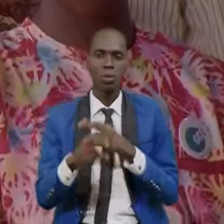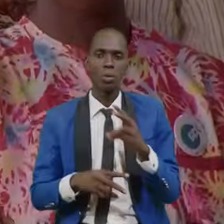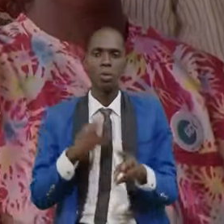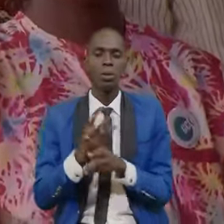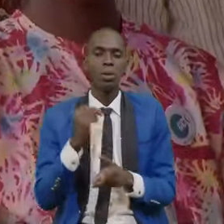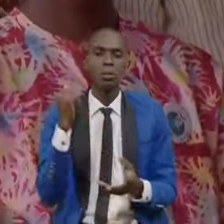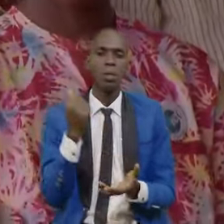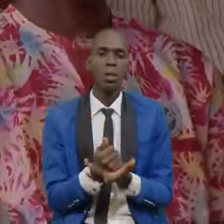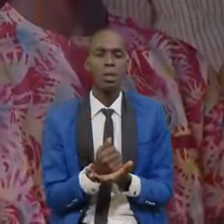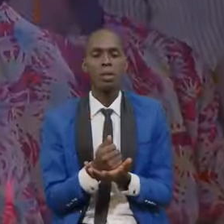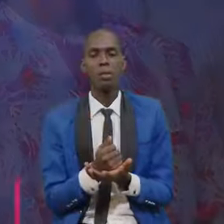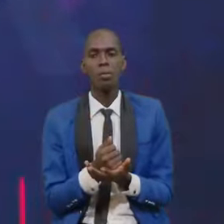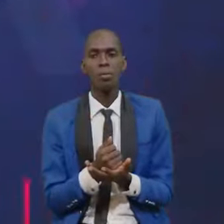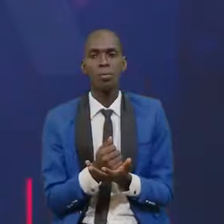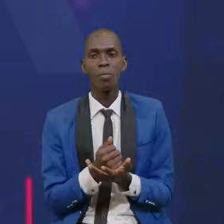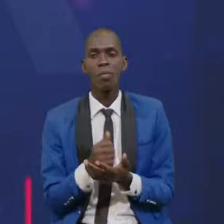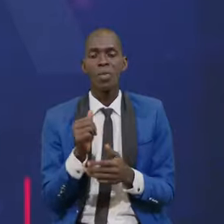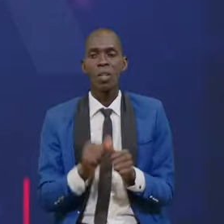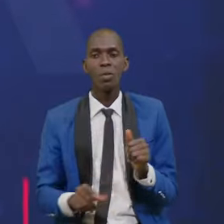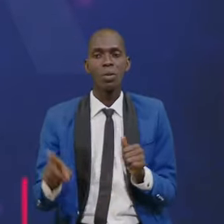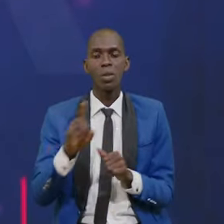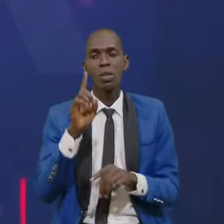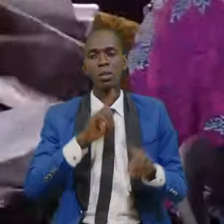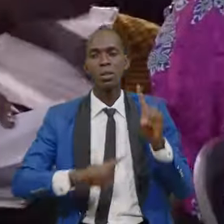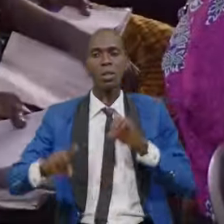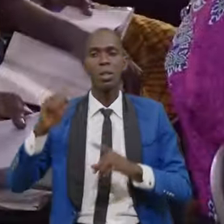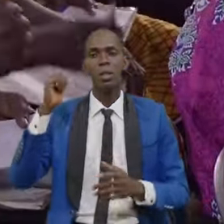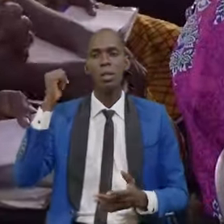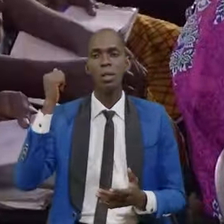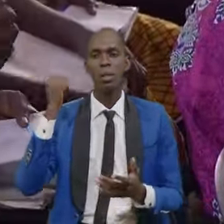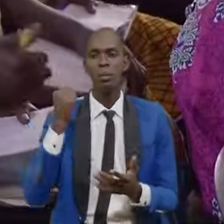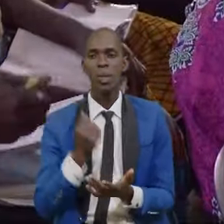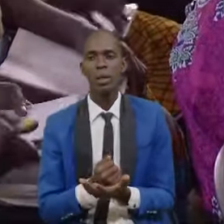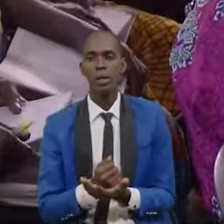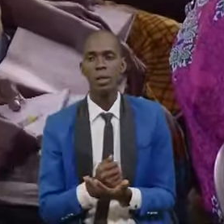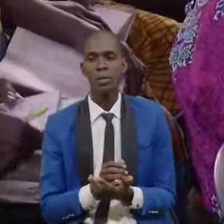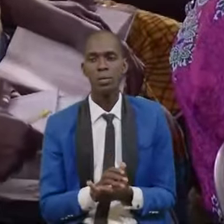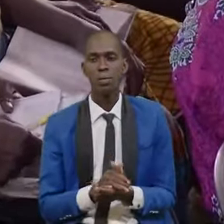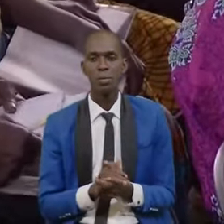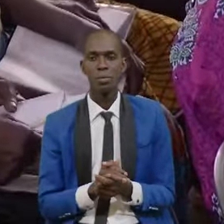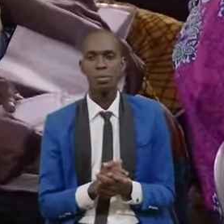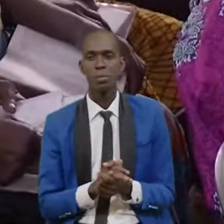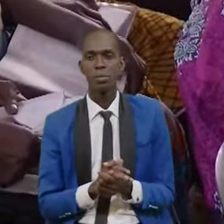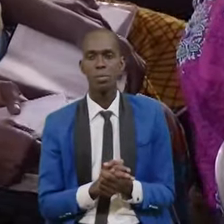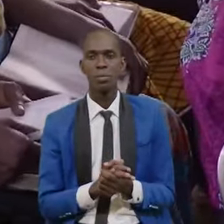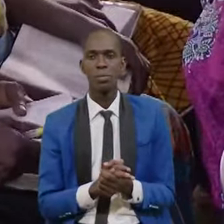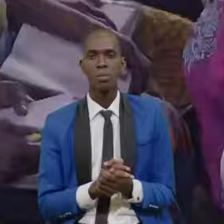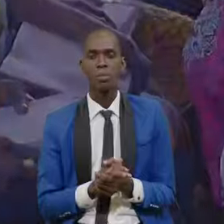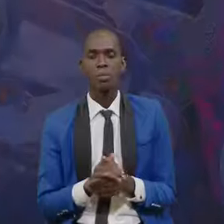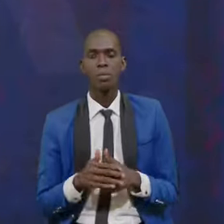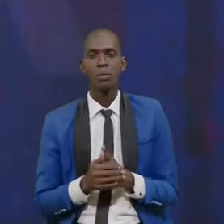world. And everybody shout, amen. Amen. We're coming to